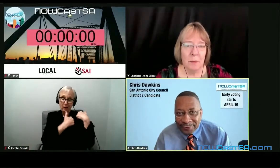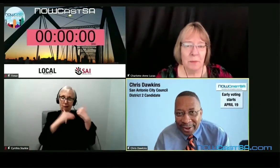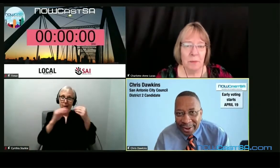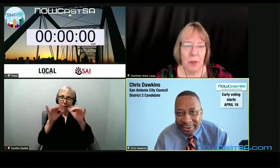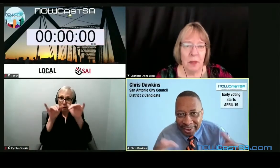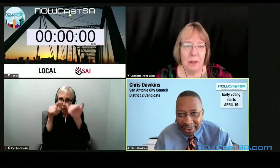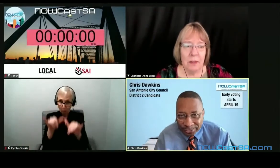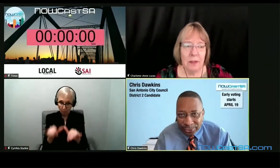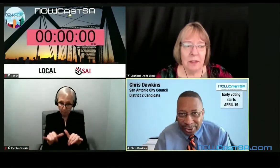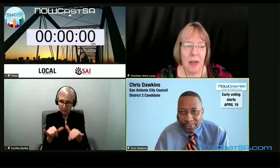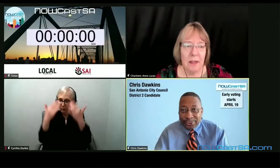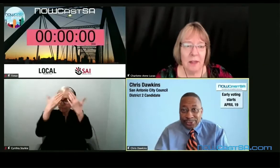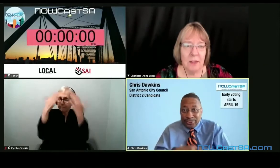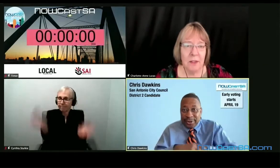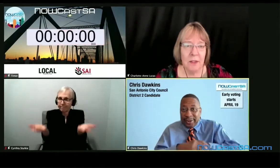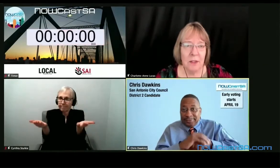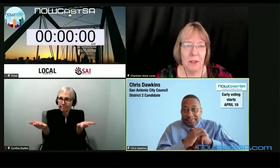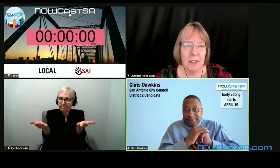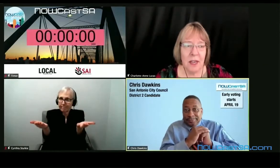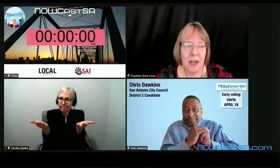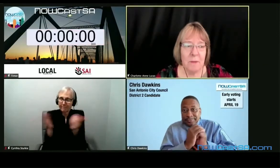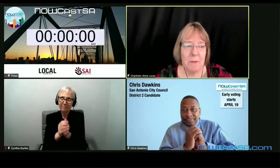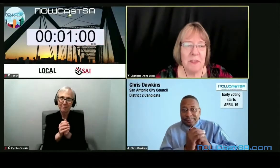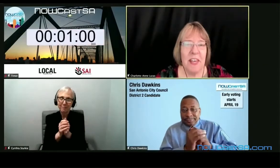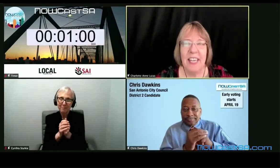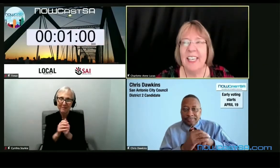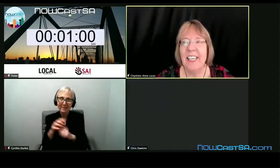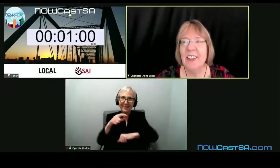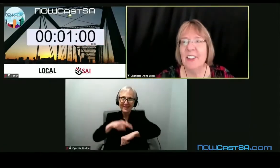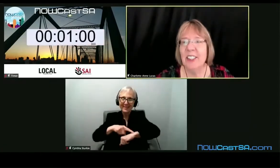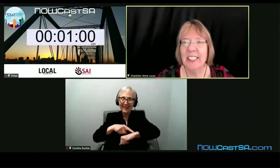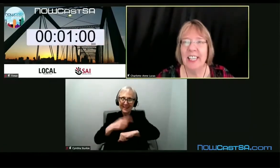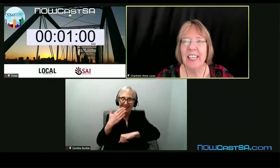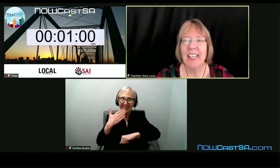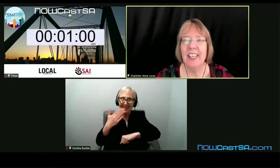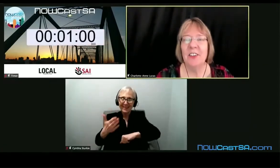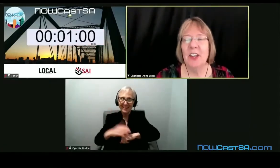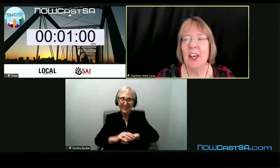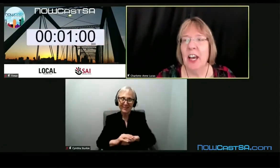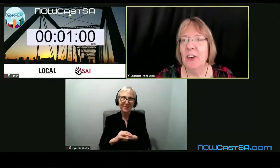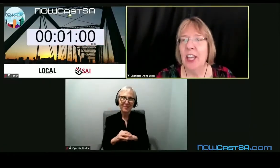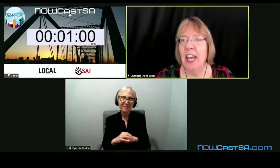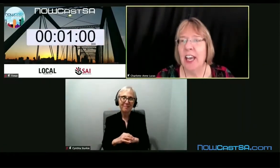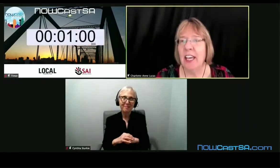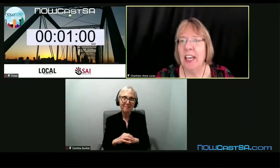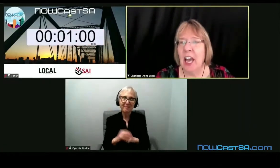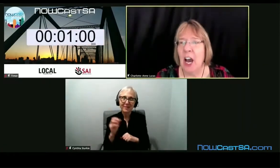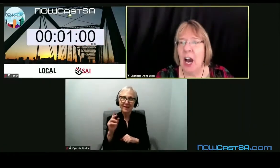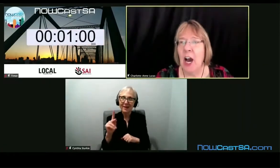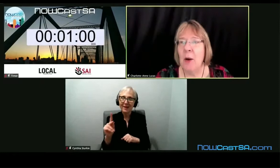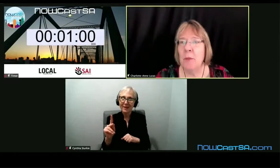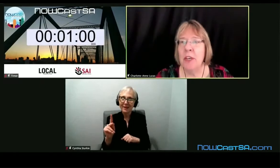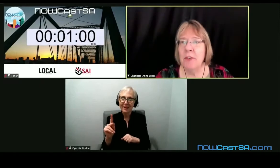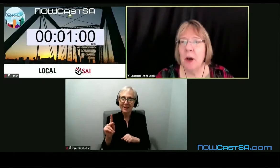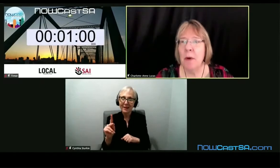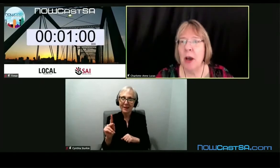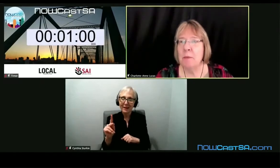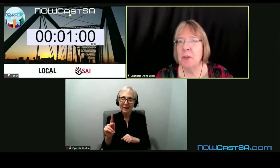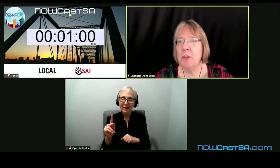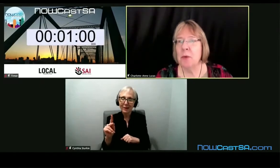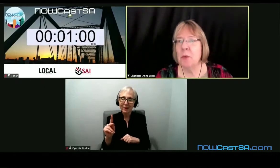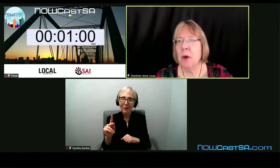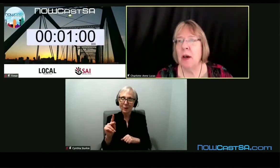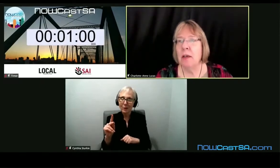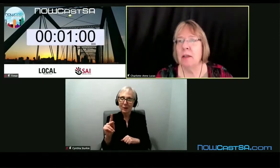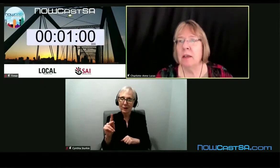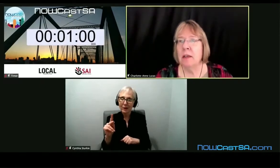or quantified, I don't know how we're going to do that. Time. Thank you. Thank you. Okay. We have come up